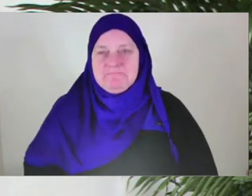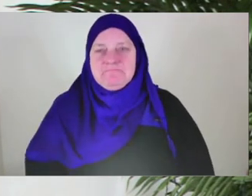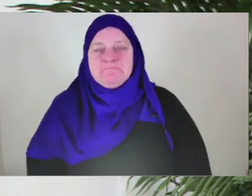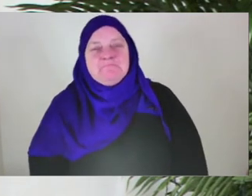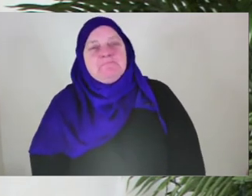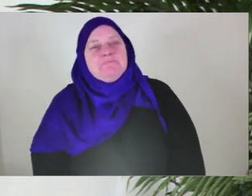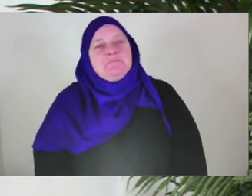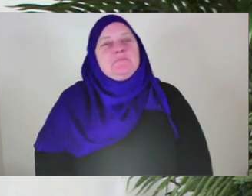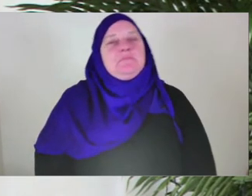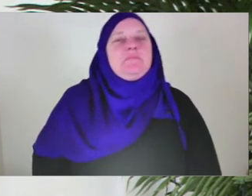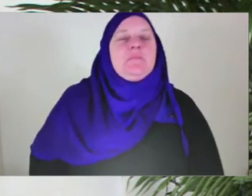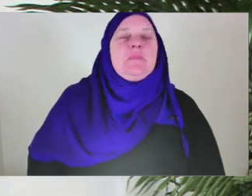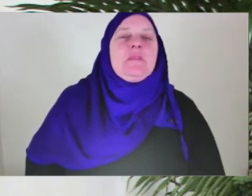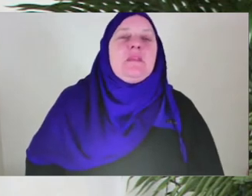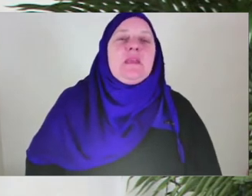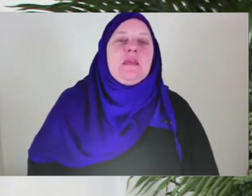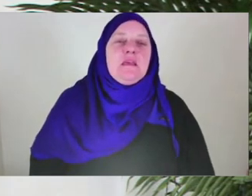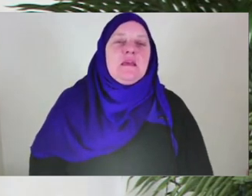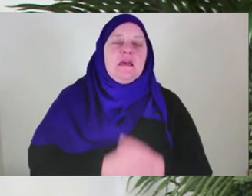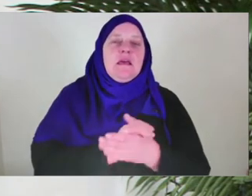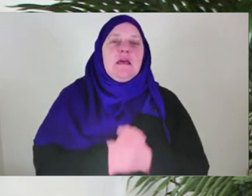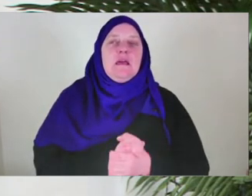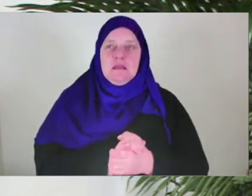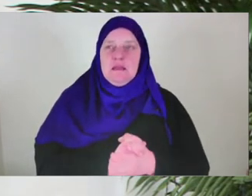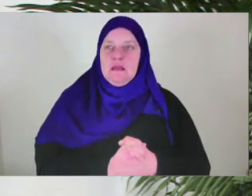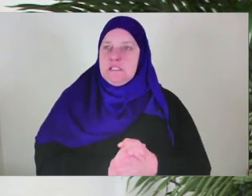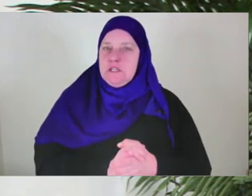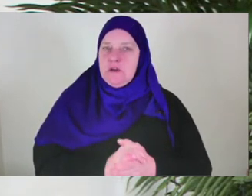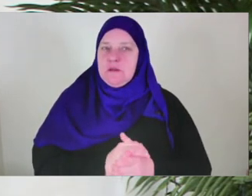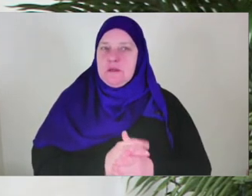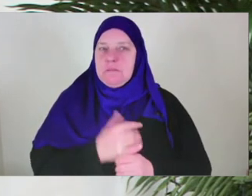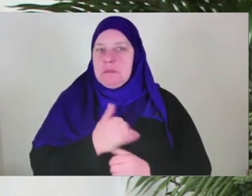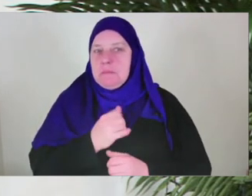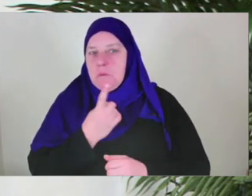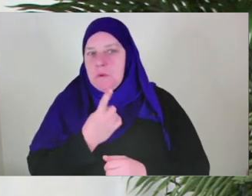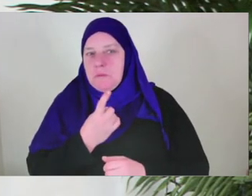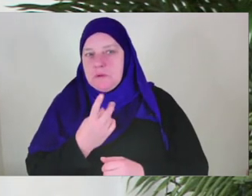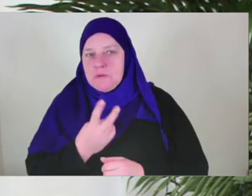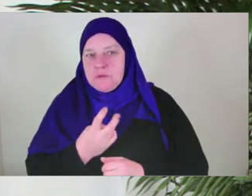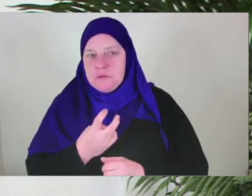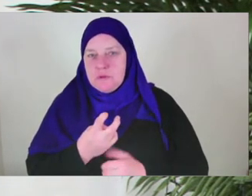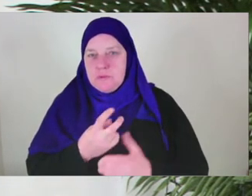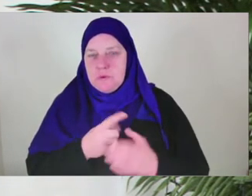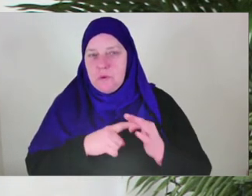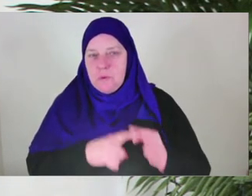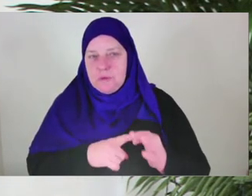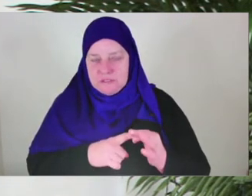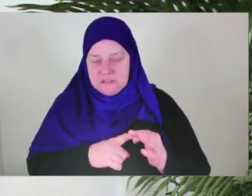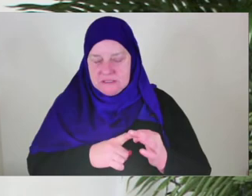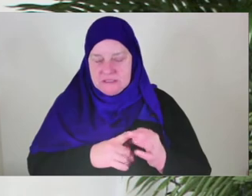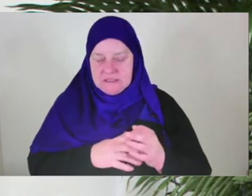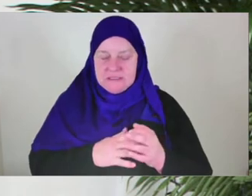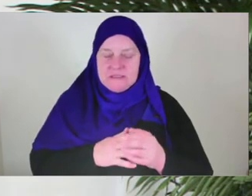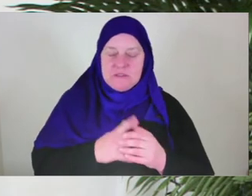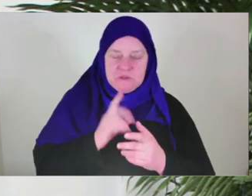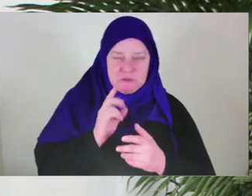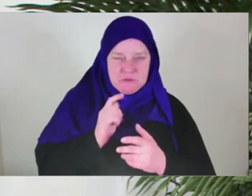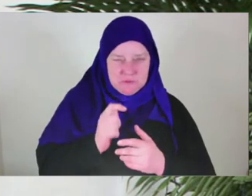question that I really want to ask from something that we've received. And I think time is getting on, so we'll wrap it up in just a few